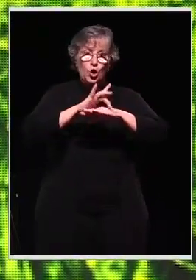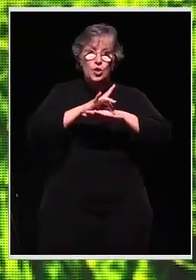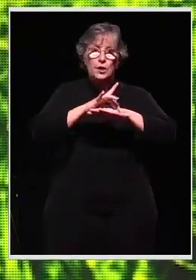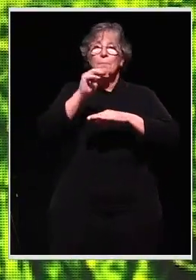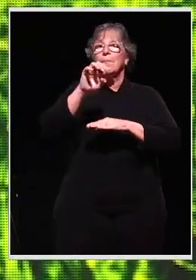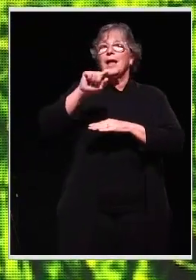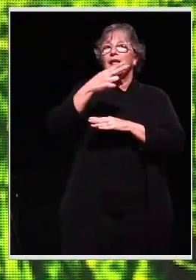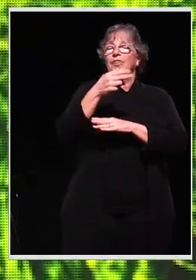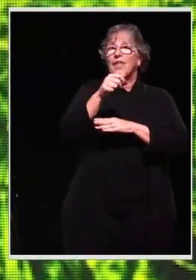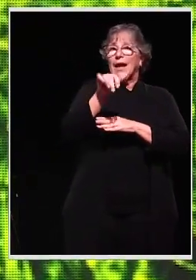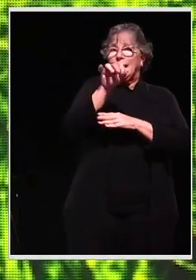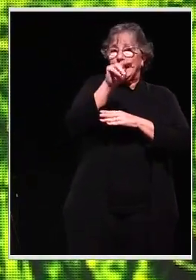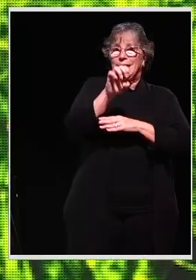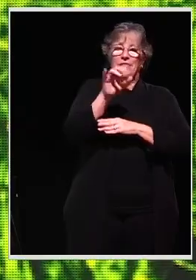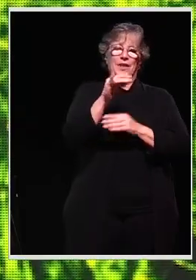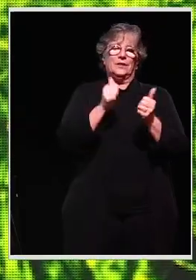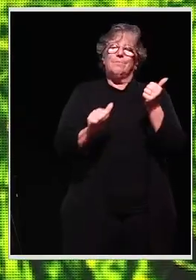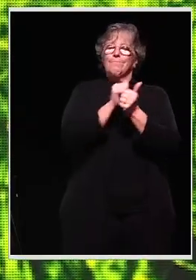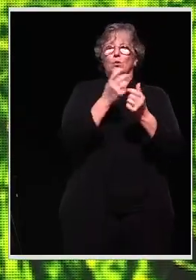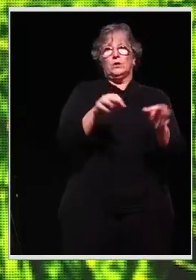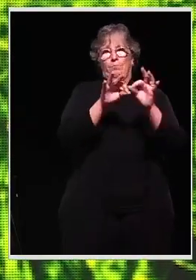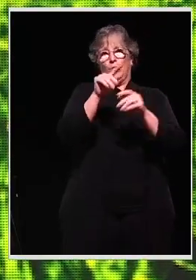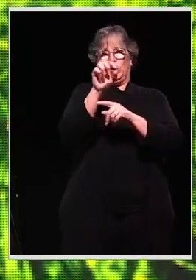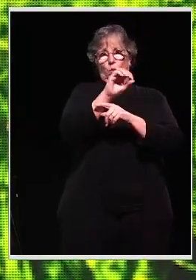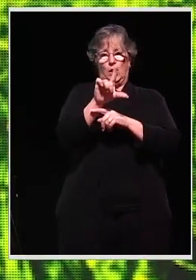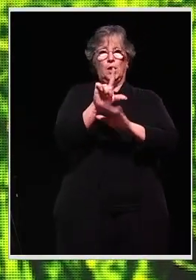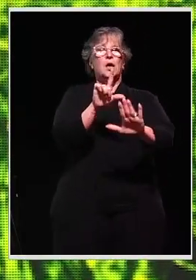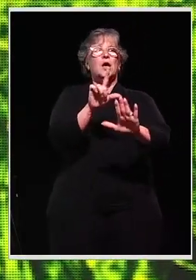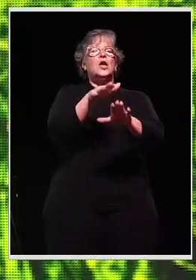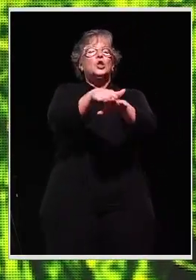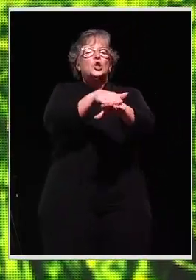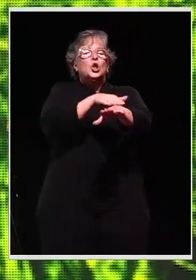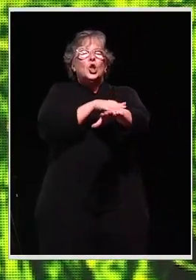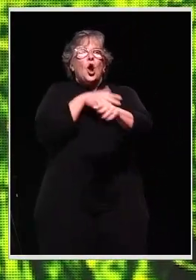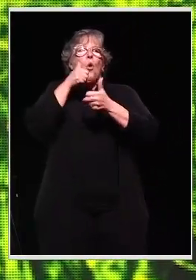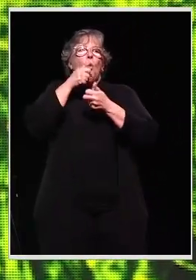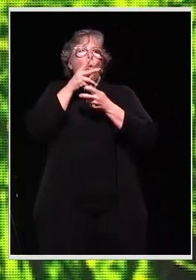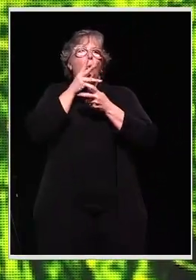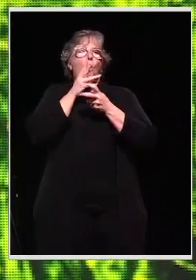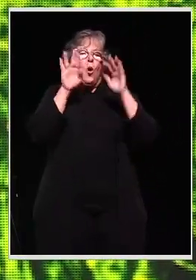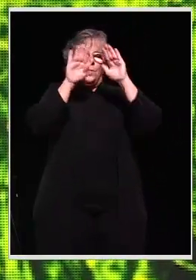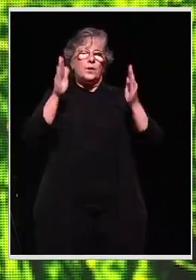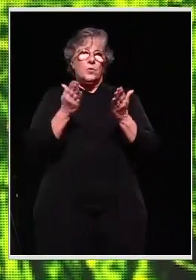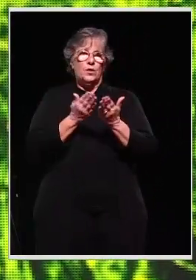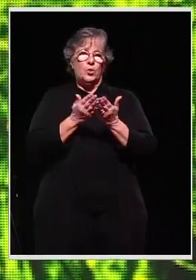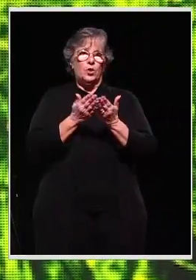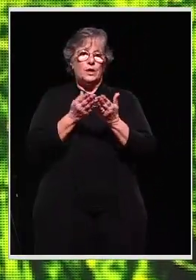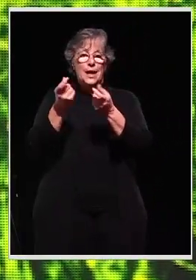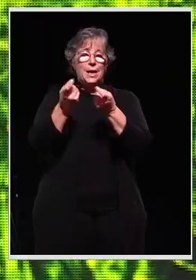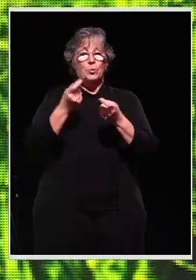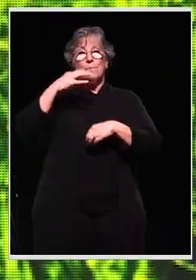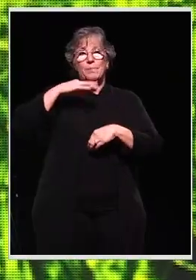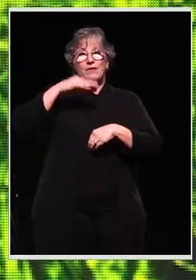important tool in the toolkit to slow the pace of warming and bring about benefits for these weather extremes